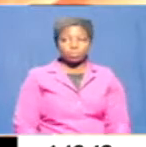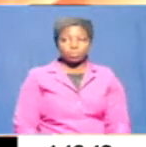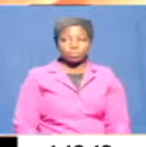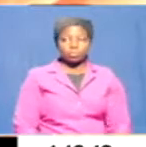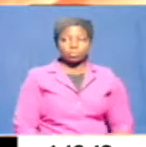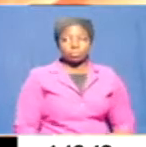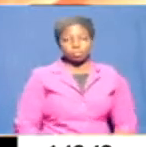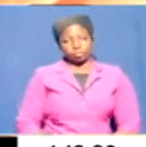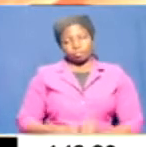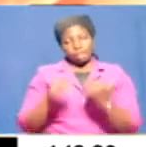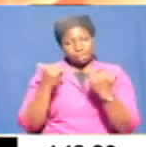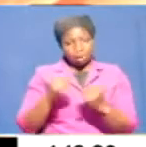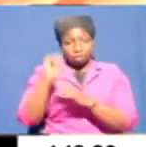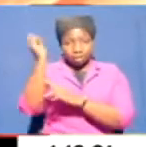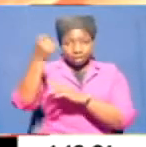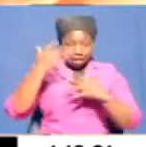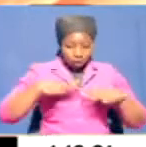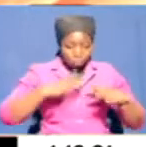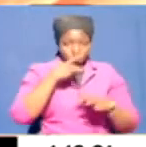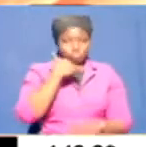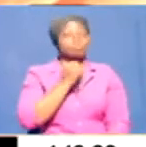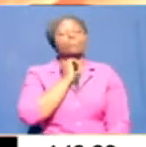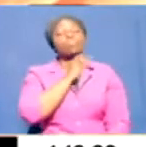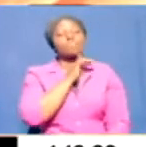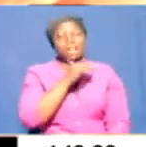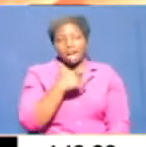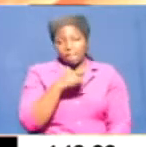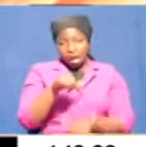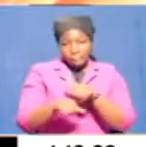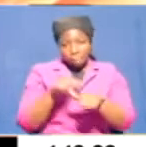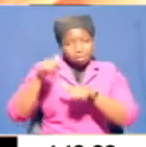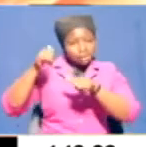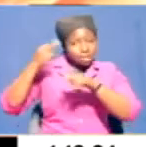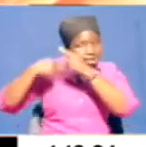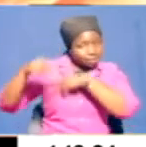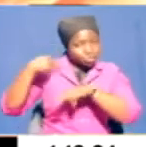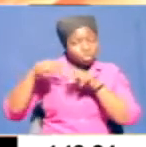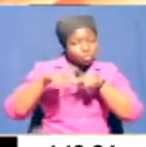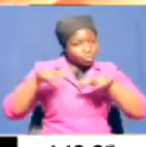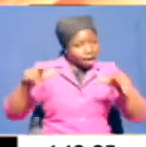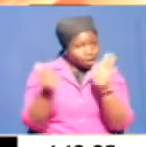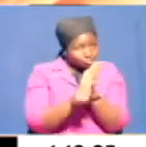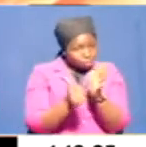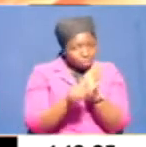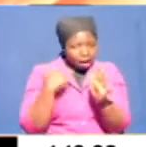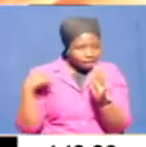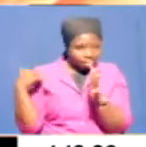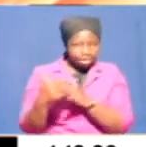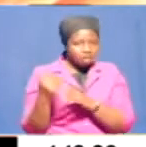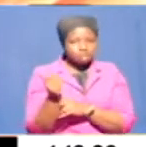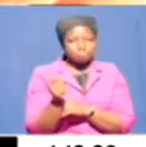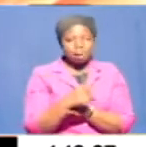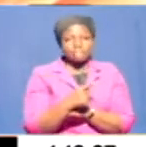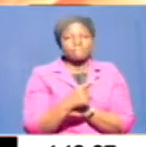Now, Kenyans with complaints about historical land injustices have until September the 20th this year to submit